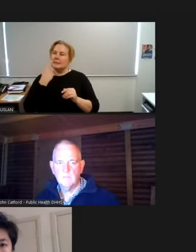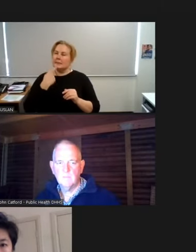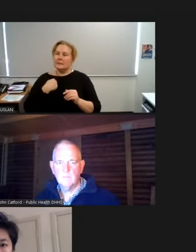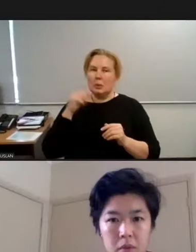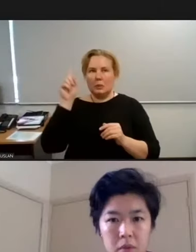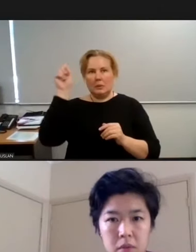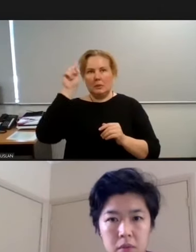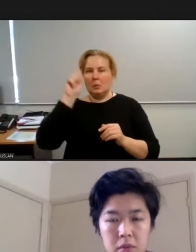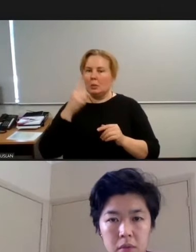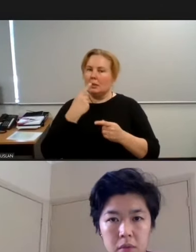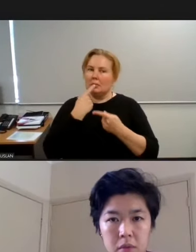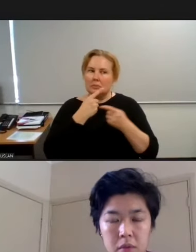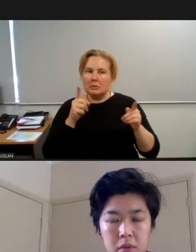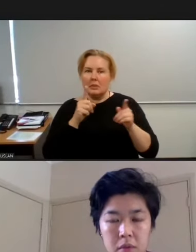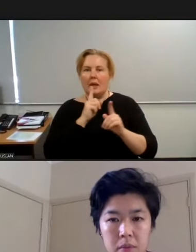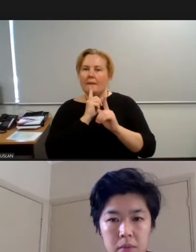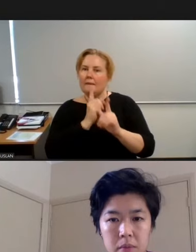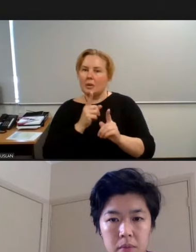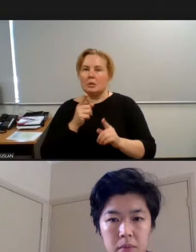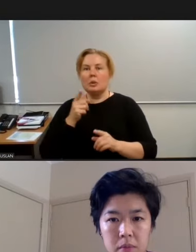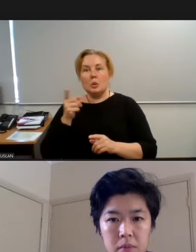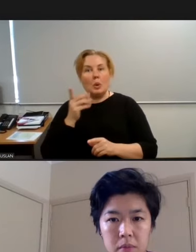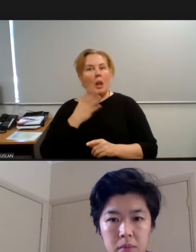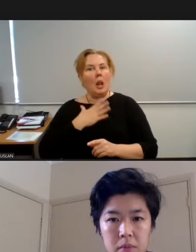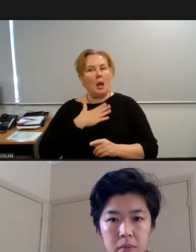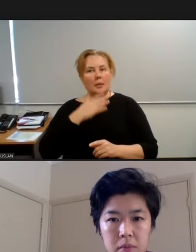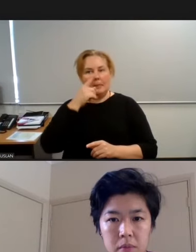is and what you would like people to know?